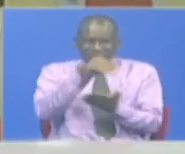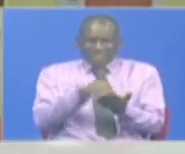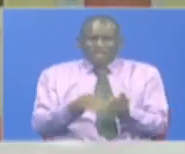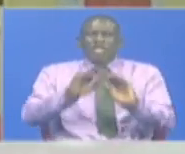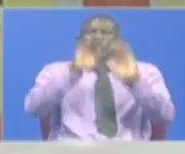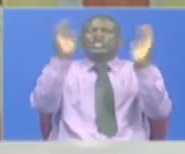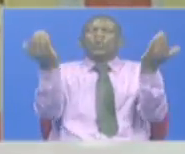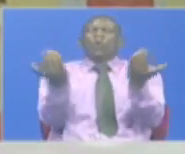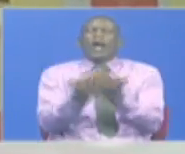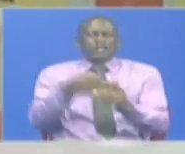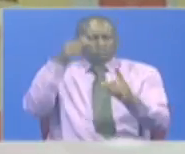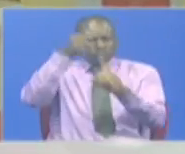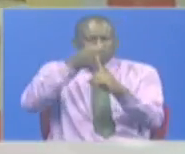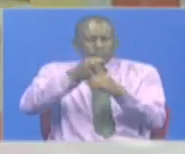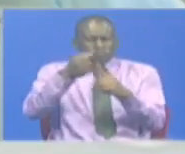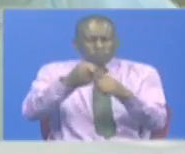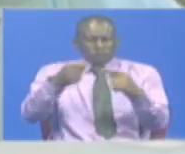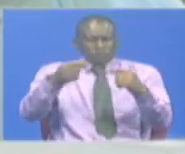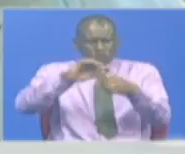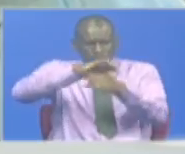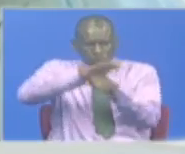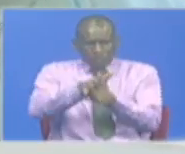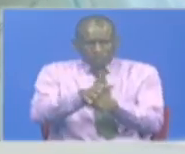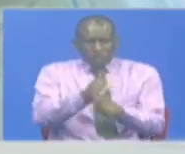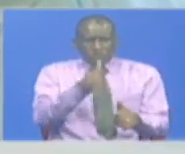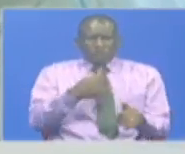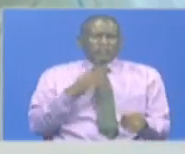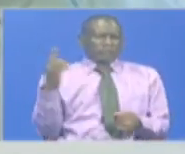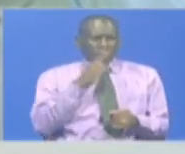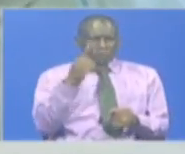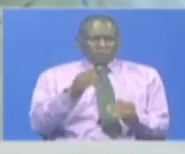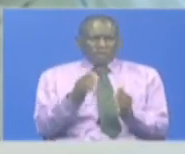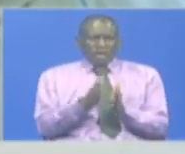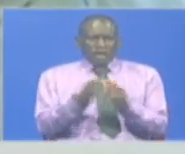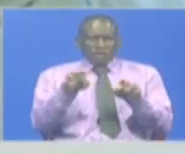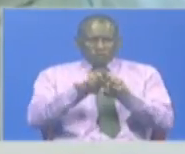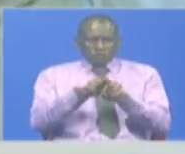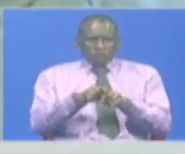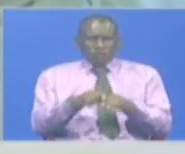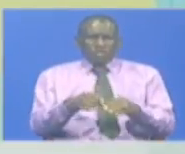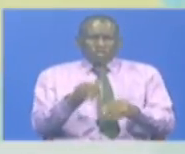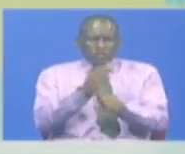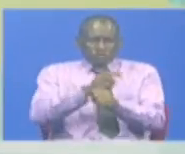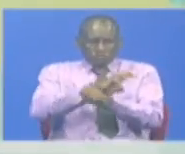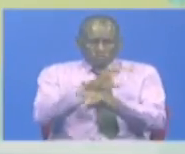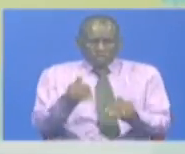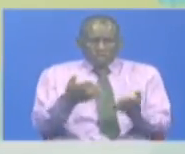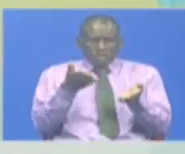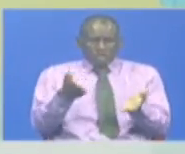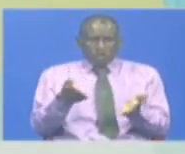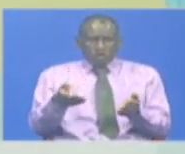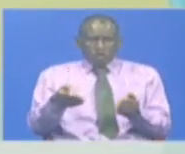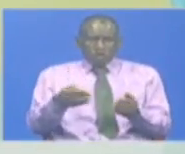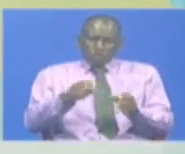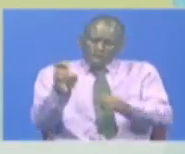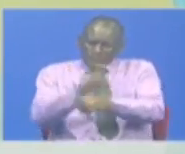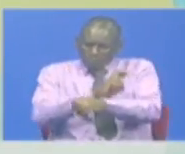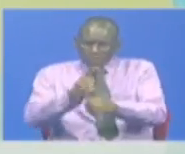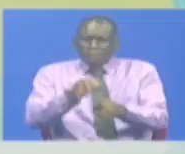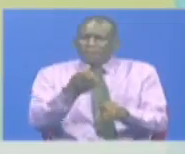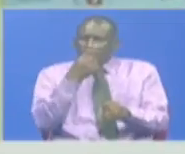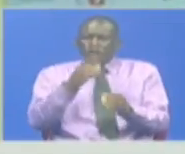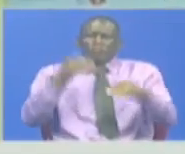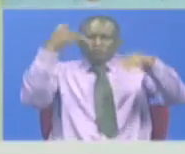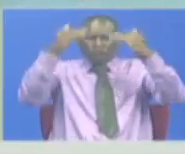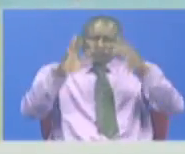equipped with a deadly, sneaky arsenal and has perfected the art of stealth. and so we are closely monitored by medical